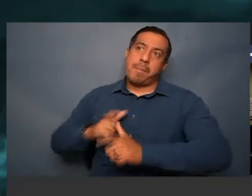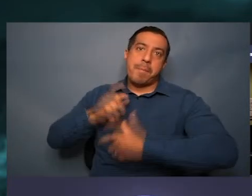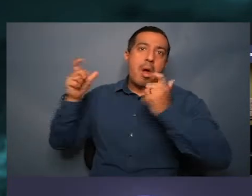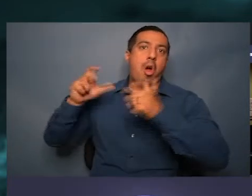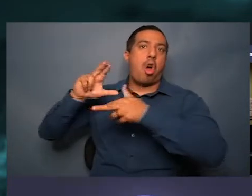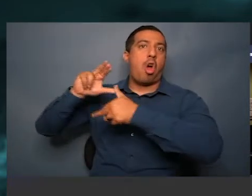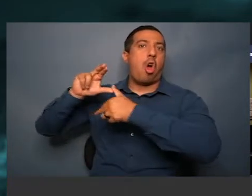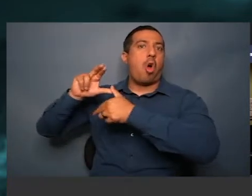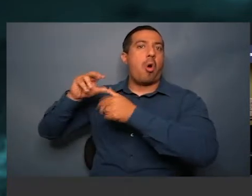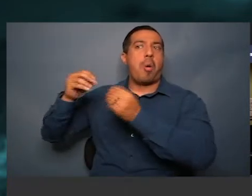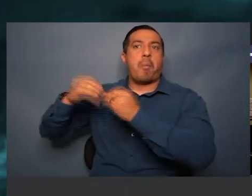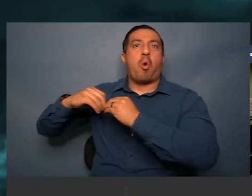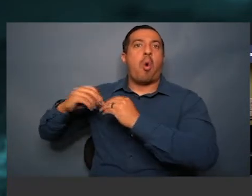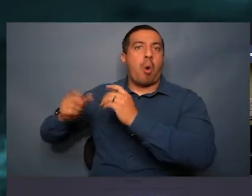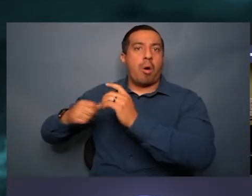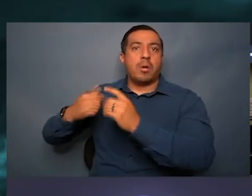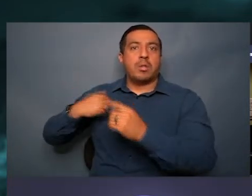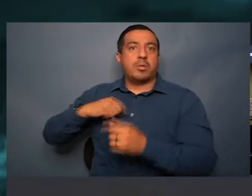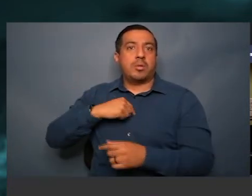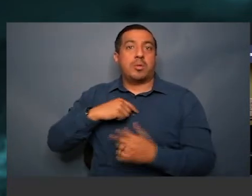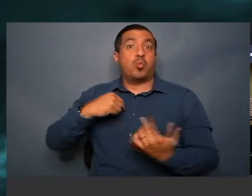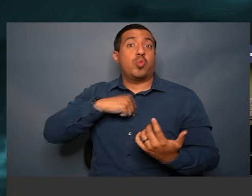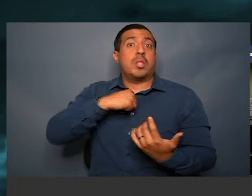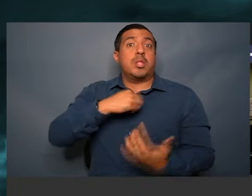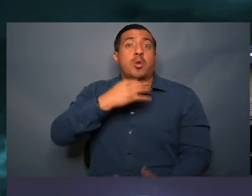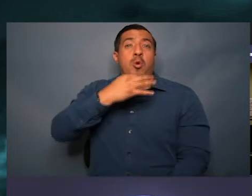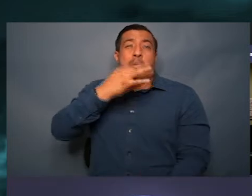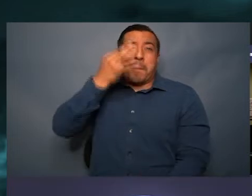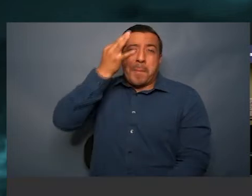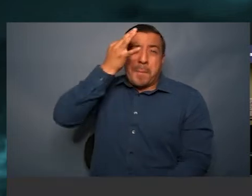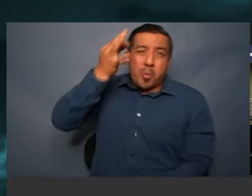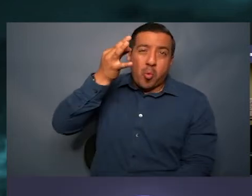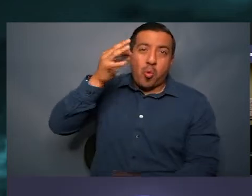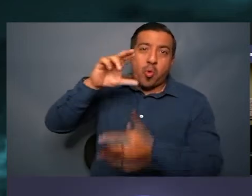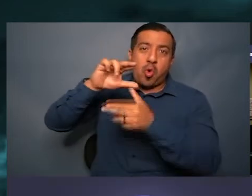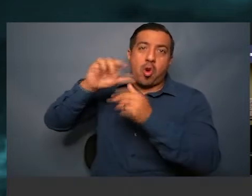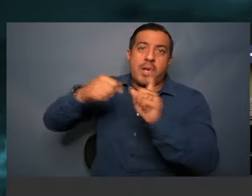season, far more than we did. We just had close calls for the most part.